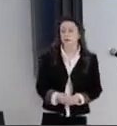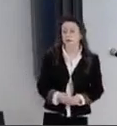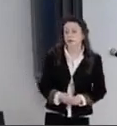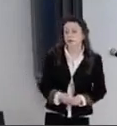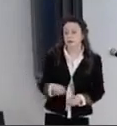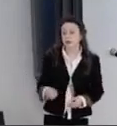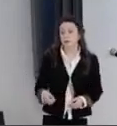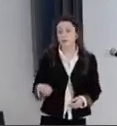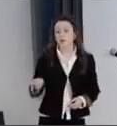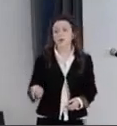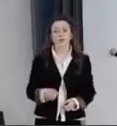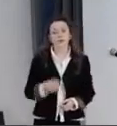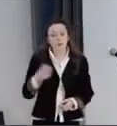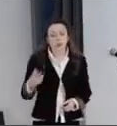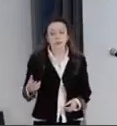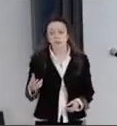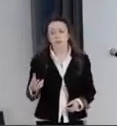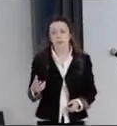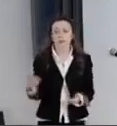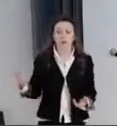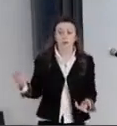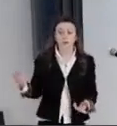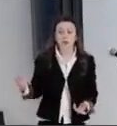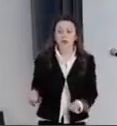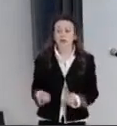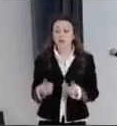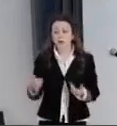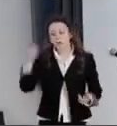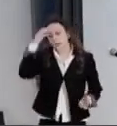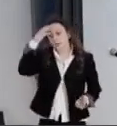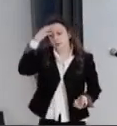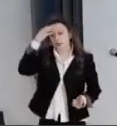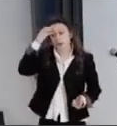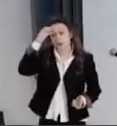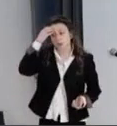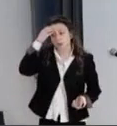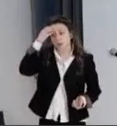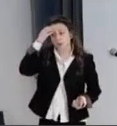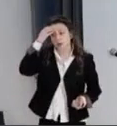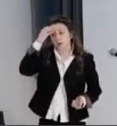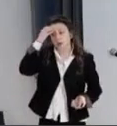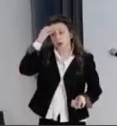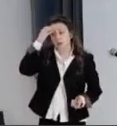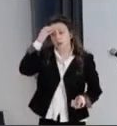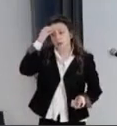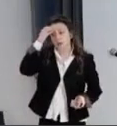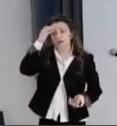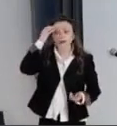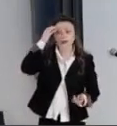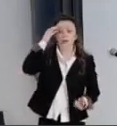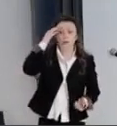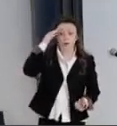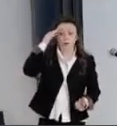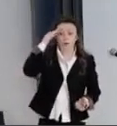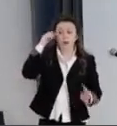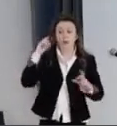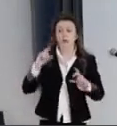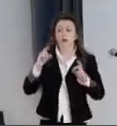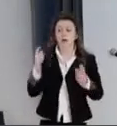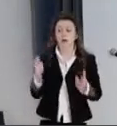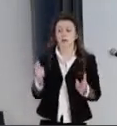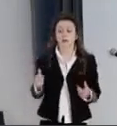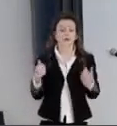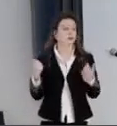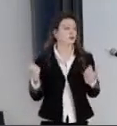fashion design, has claimed that one of the biggest compliments for her is when someone purchases one of her fake leather products